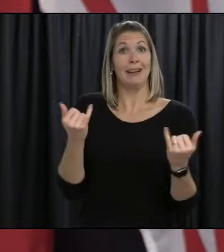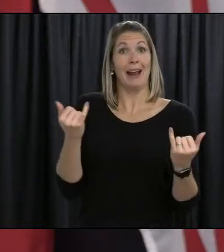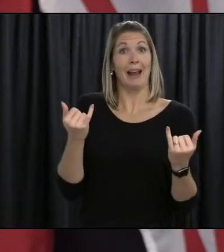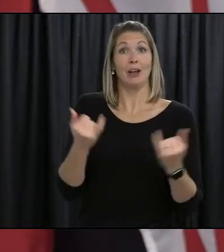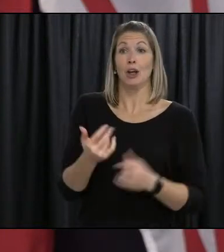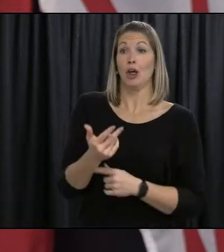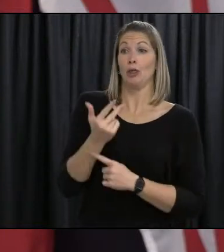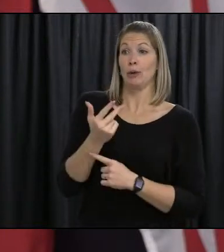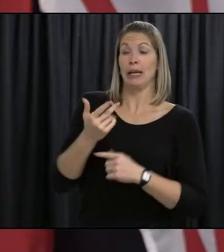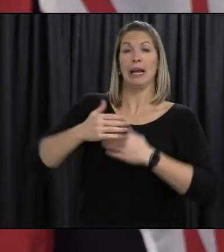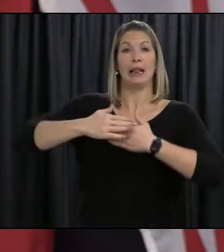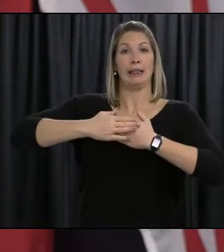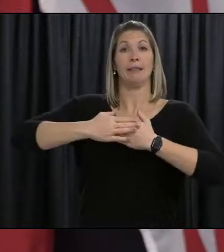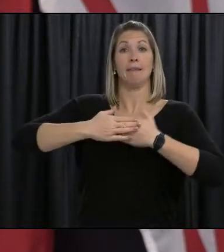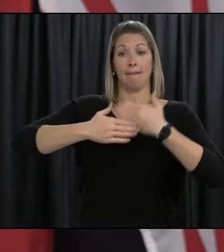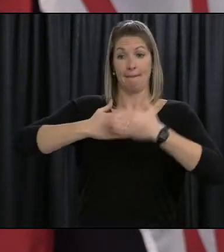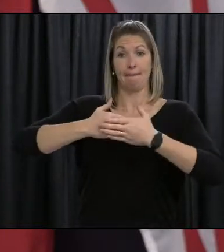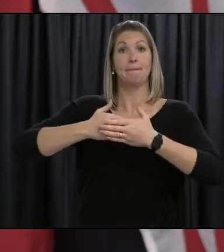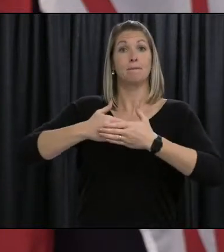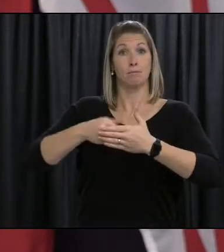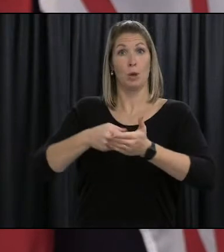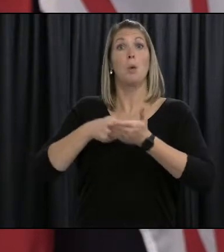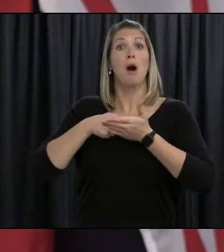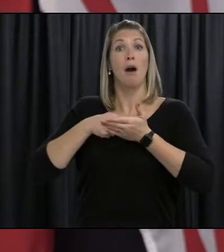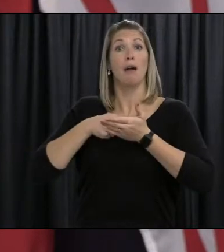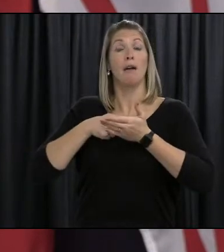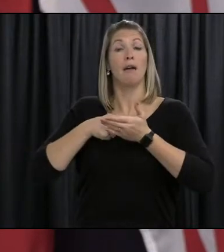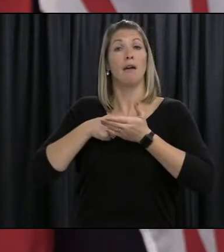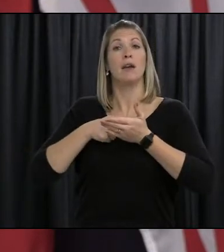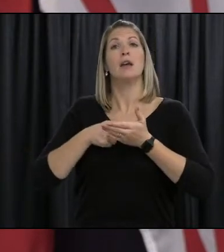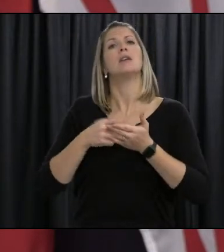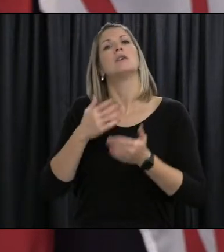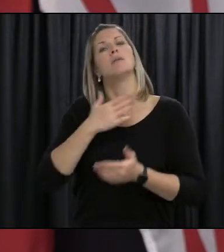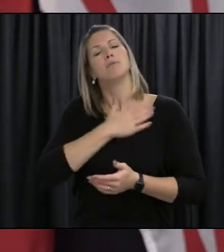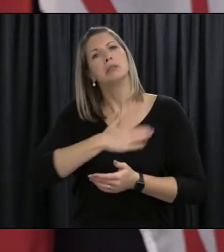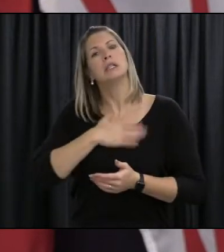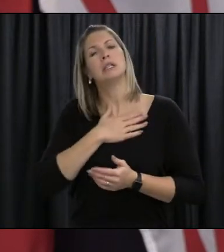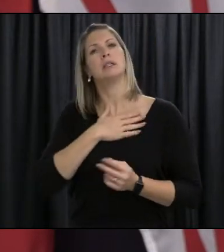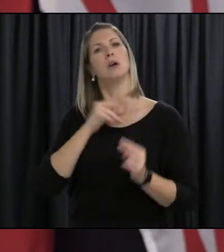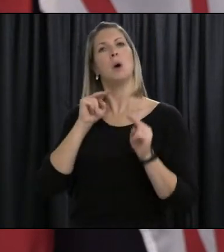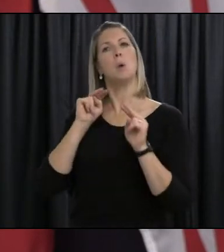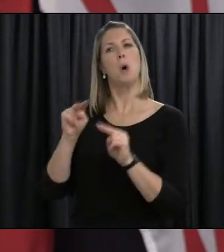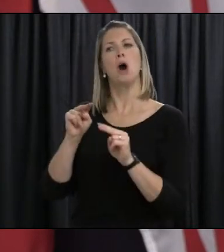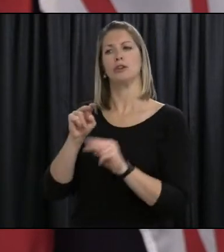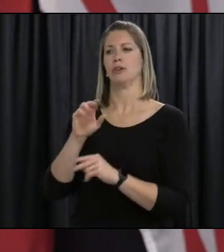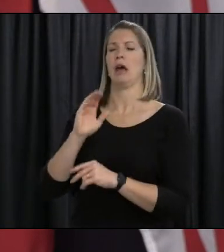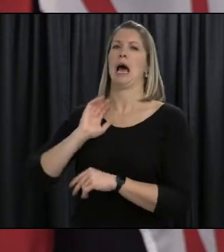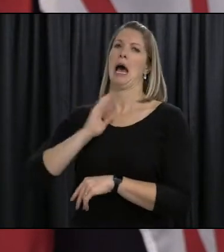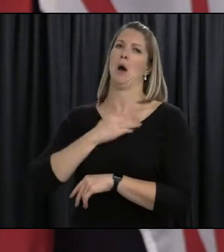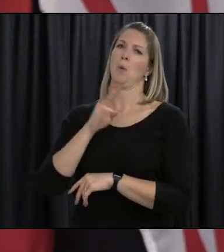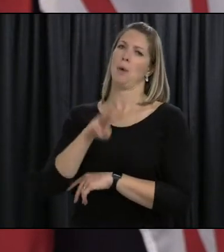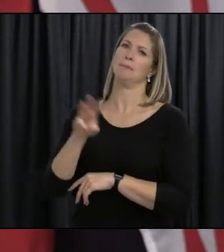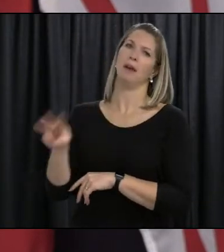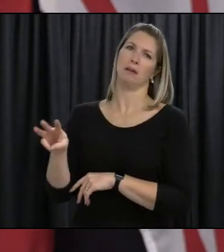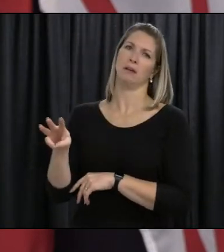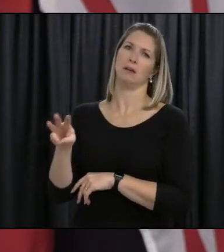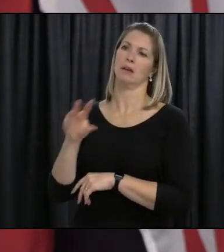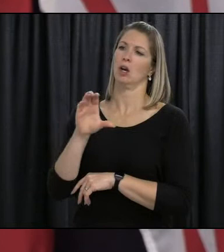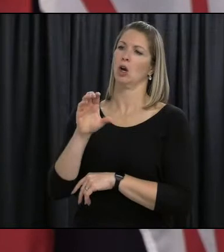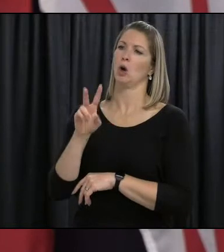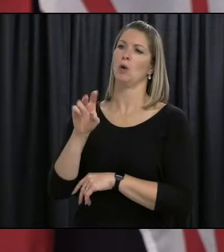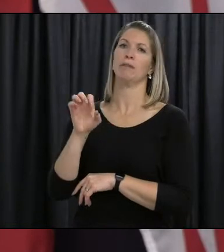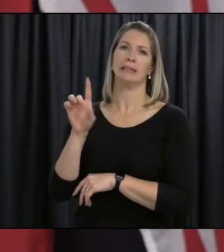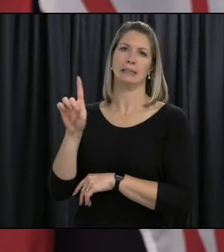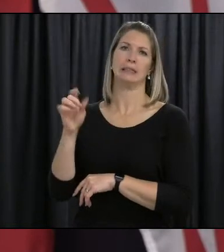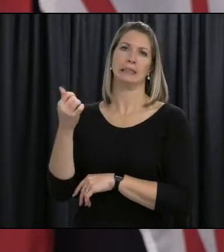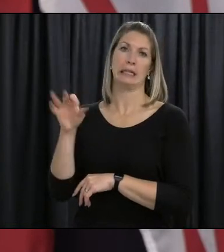to you. And I would encourage you to keep an eye on our COVID-19 website, on the Public Health Agency of